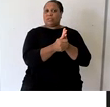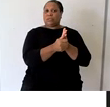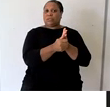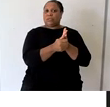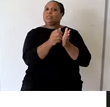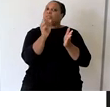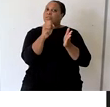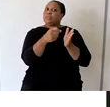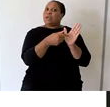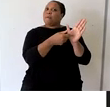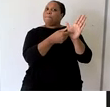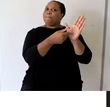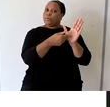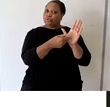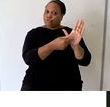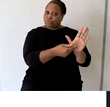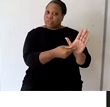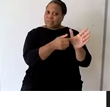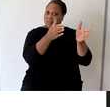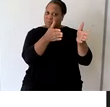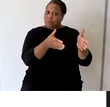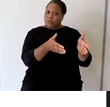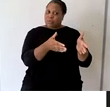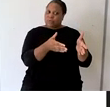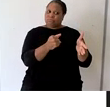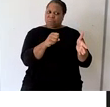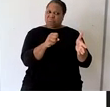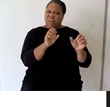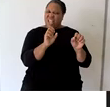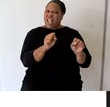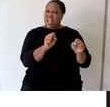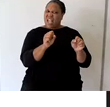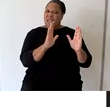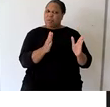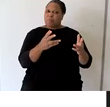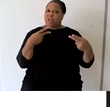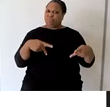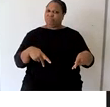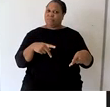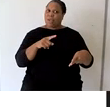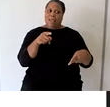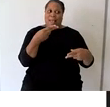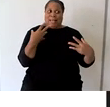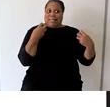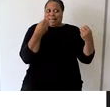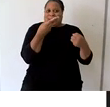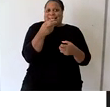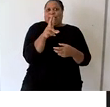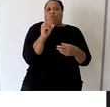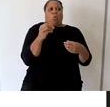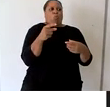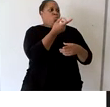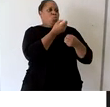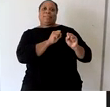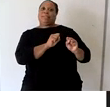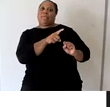definitely portrays the person who is able-bodied as kind of a hero, as the person who is saving the person with